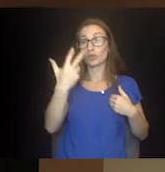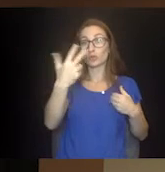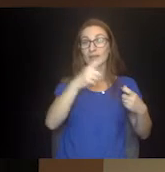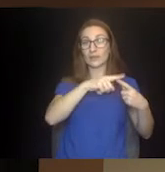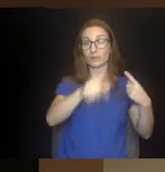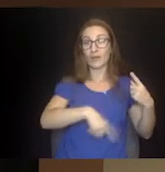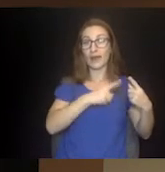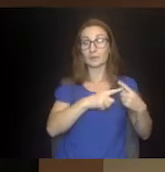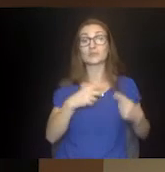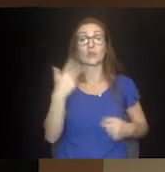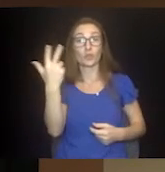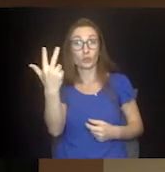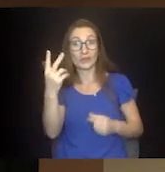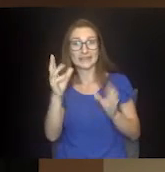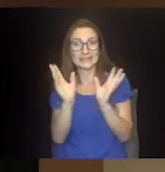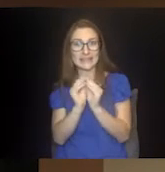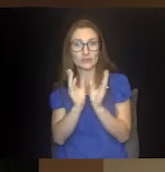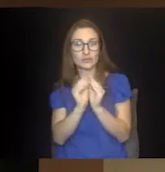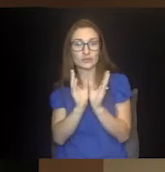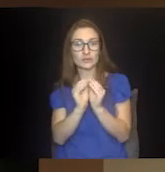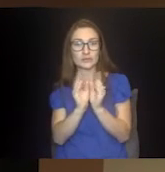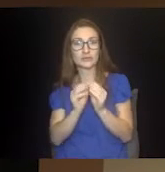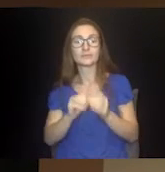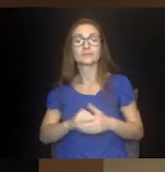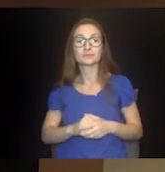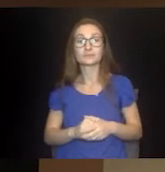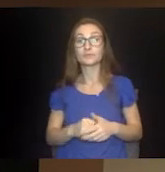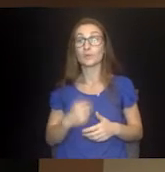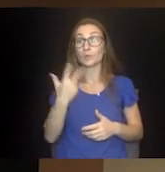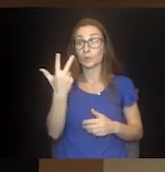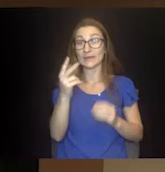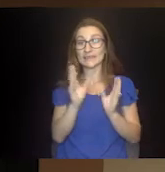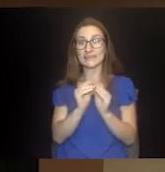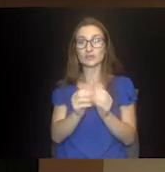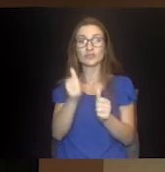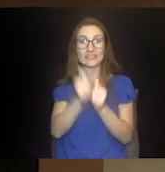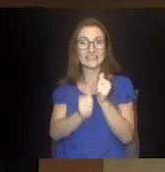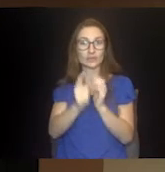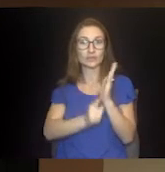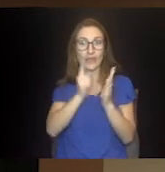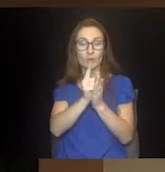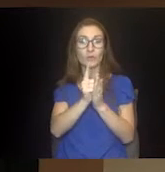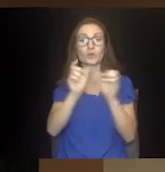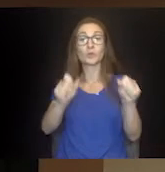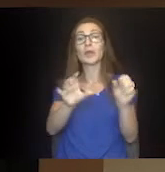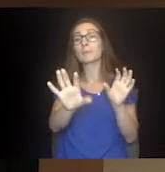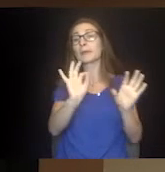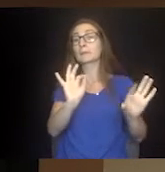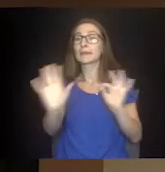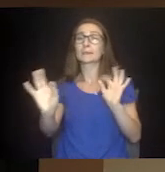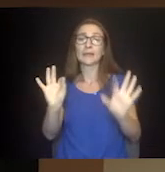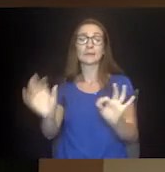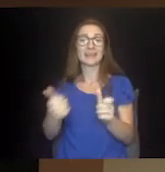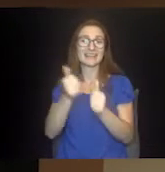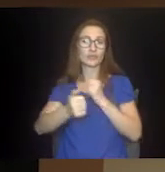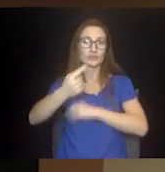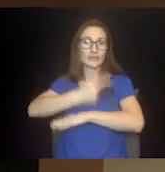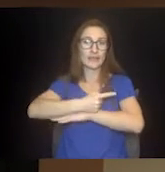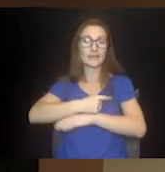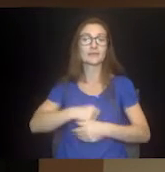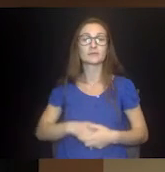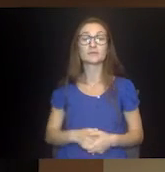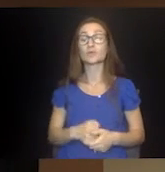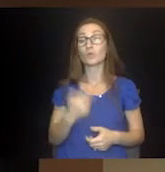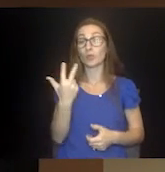me, we do 3 rounds of sessions with 3 each hour to choose from one of the days.